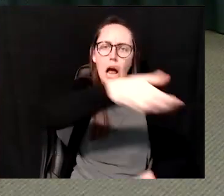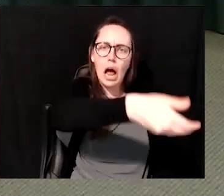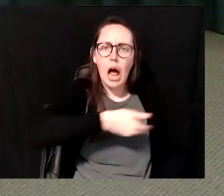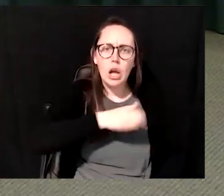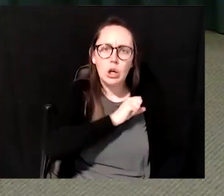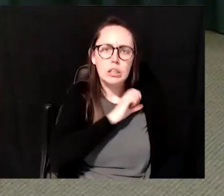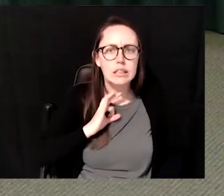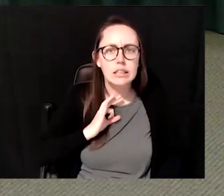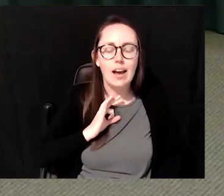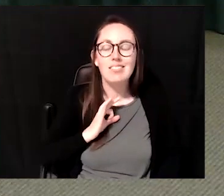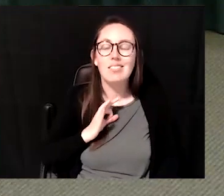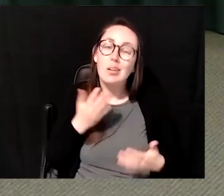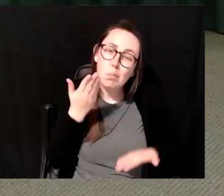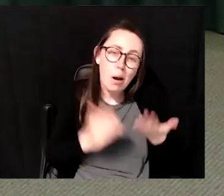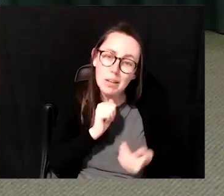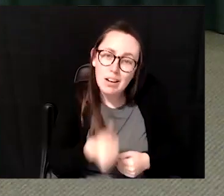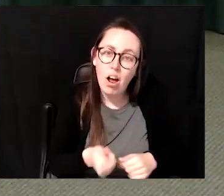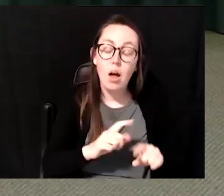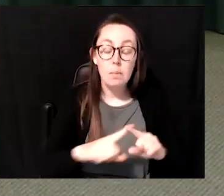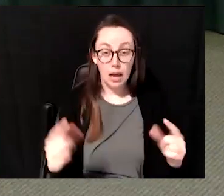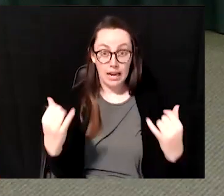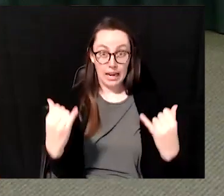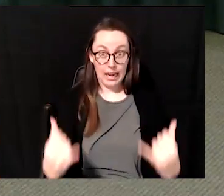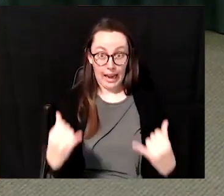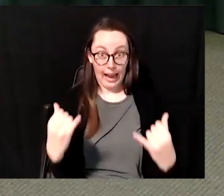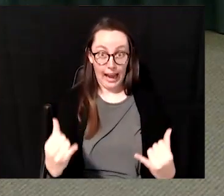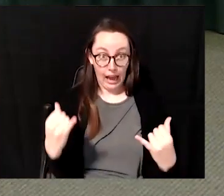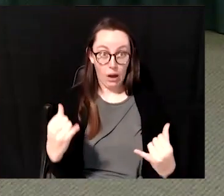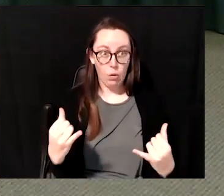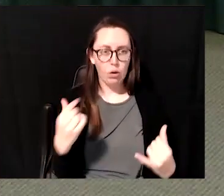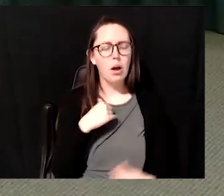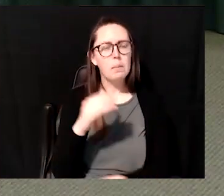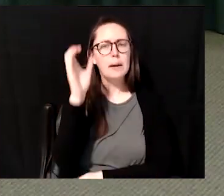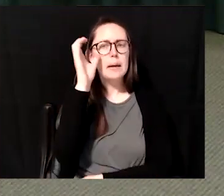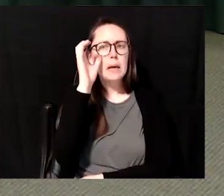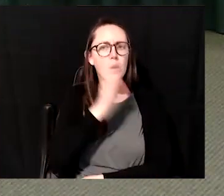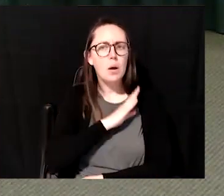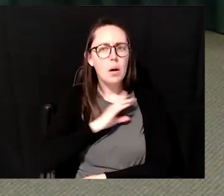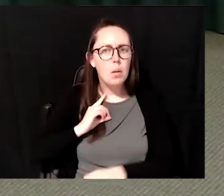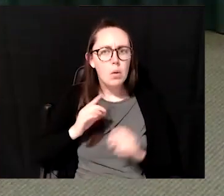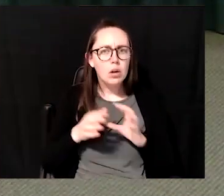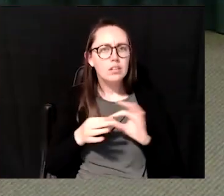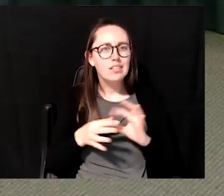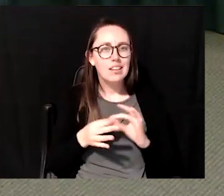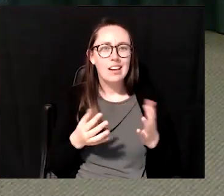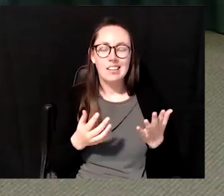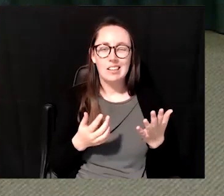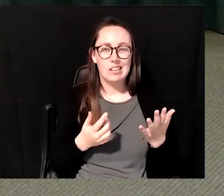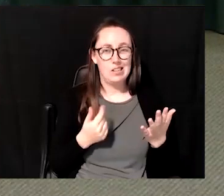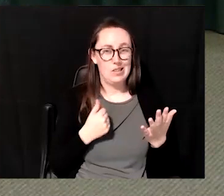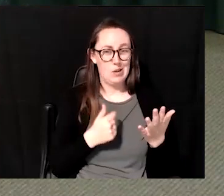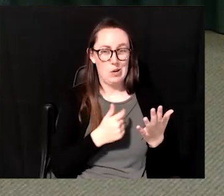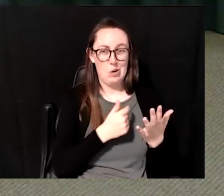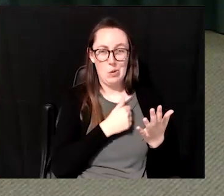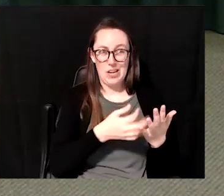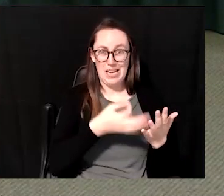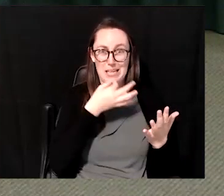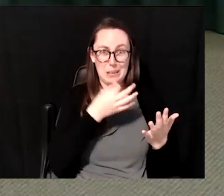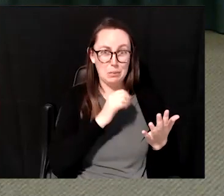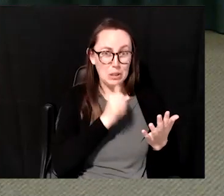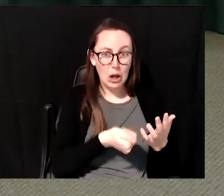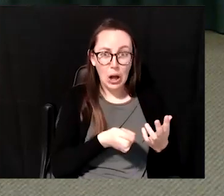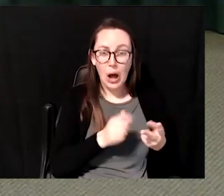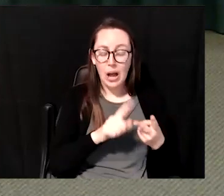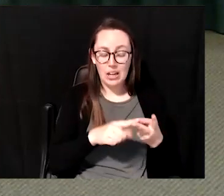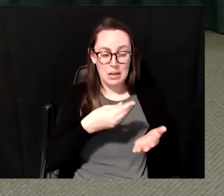hearing over this time you know that the board consistently saying we don't have expertise to do this we don't know if we can give out money we don't know how to consider these things and